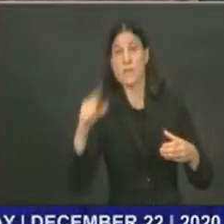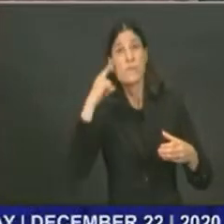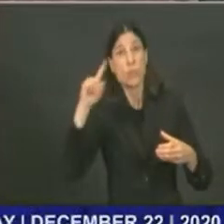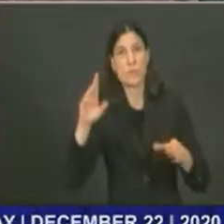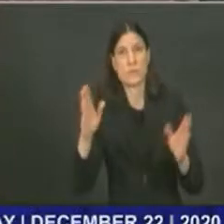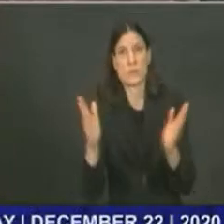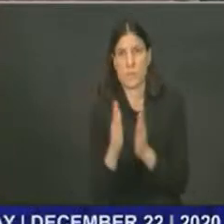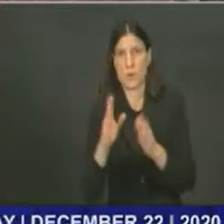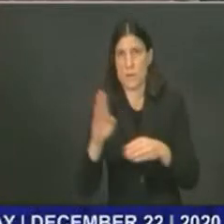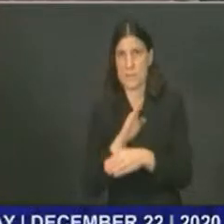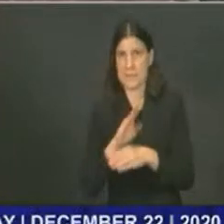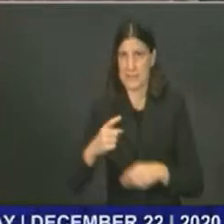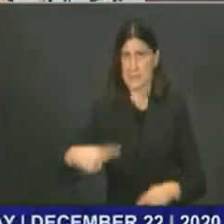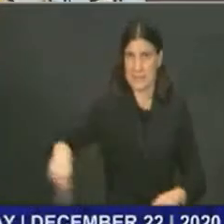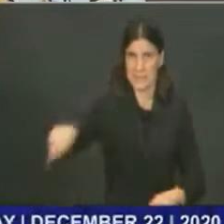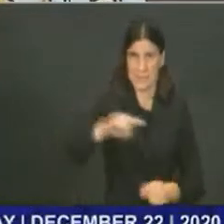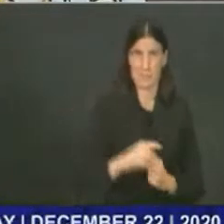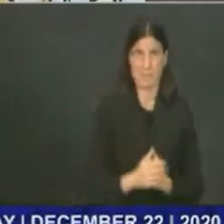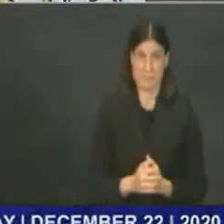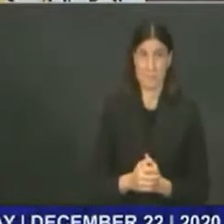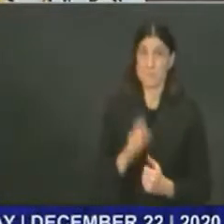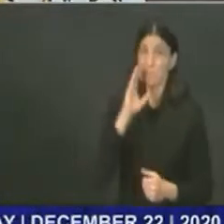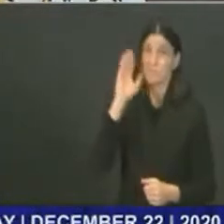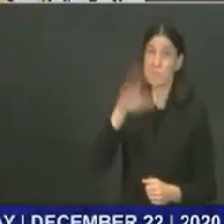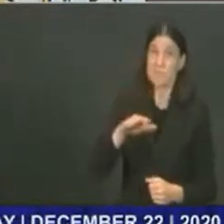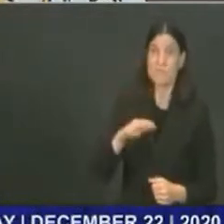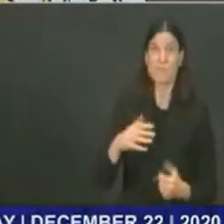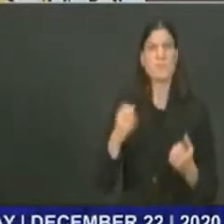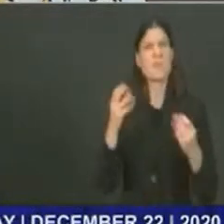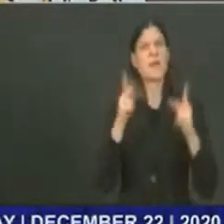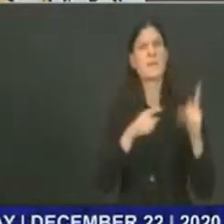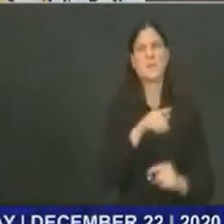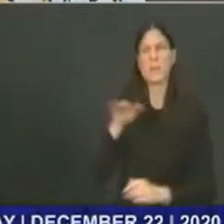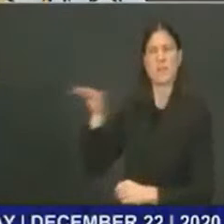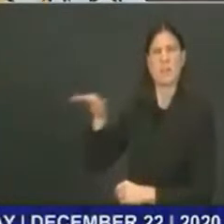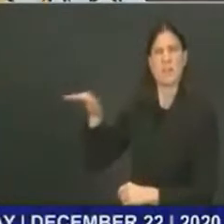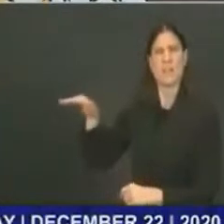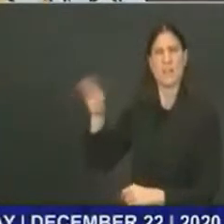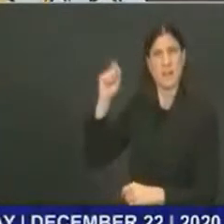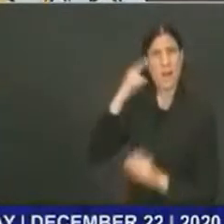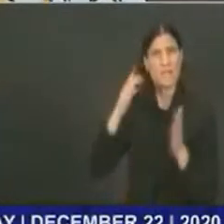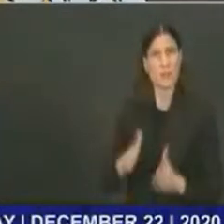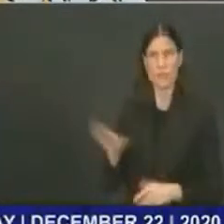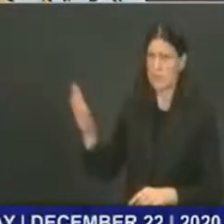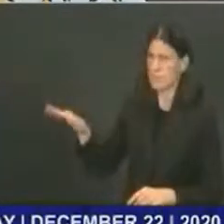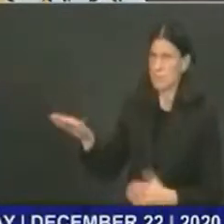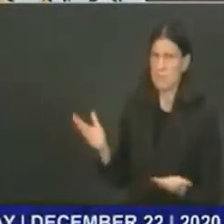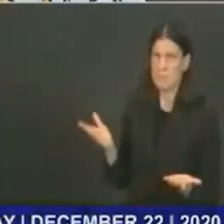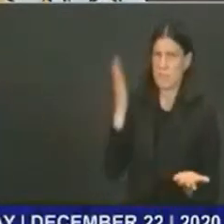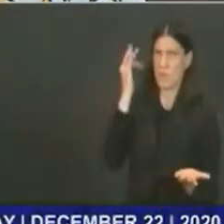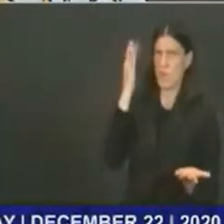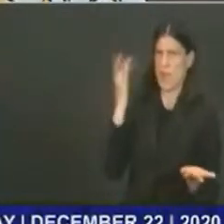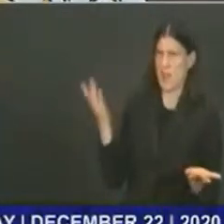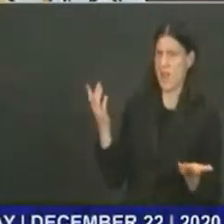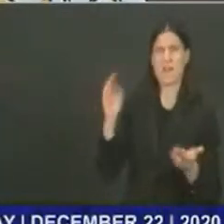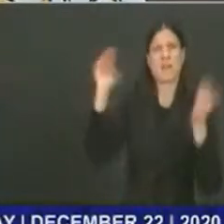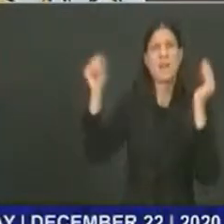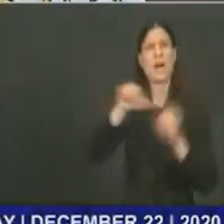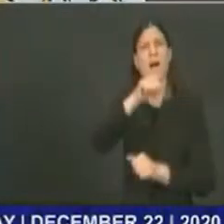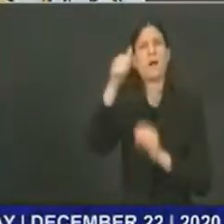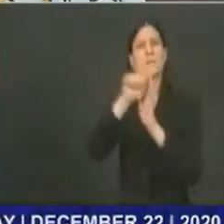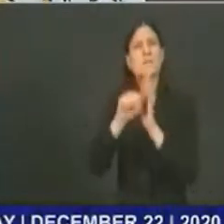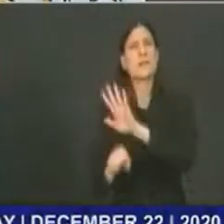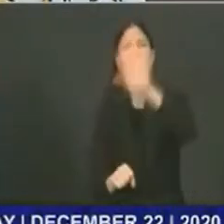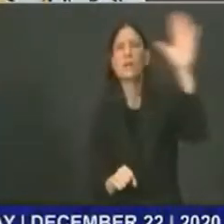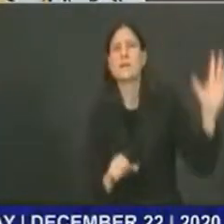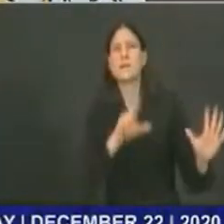here's what I would say. We've spent, a lot of people have been asking me, how do we match up with other states? So we've spent more than 5